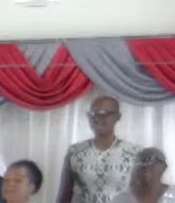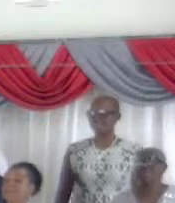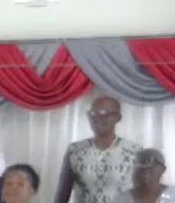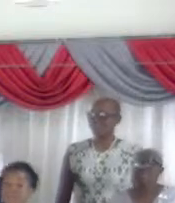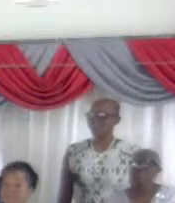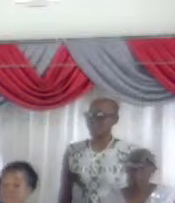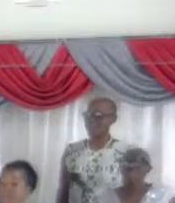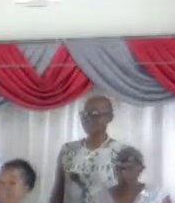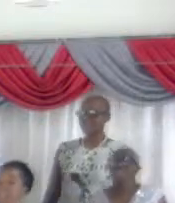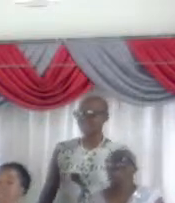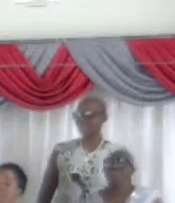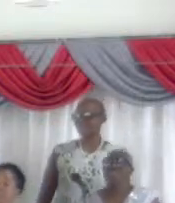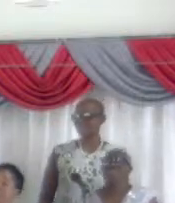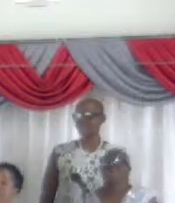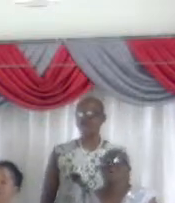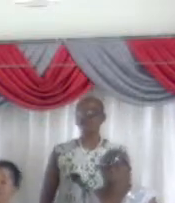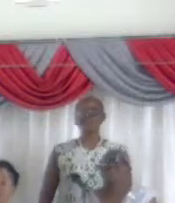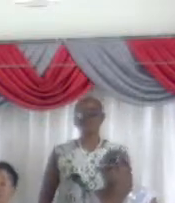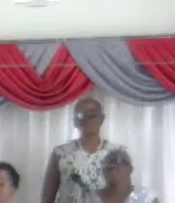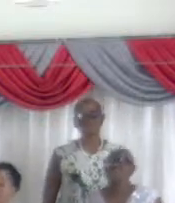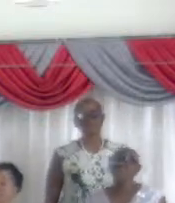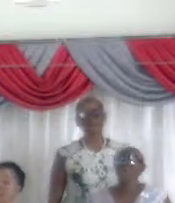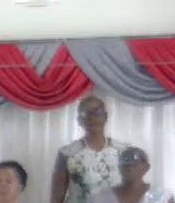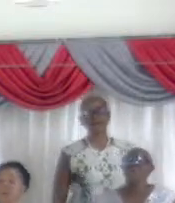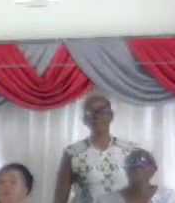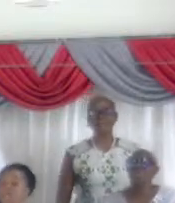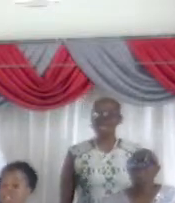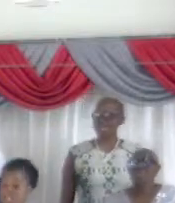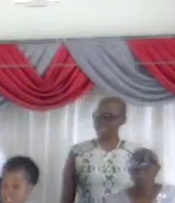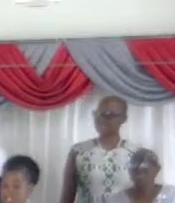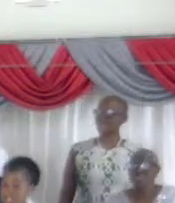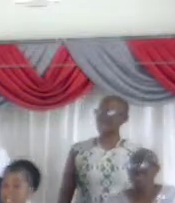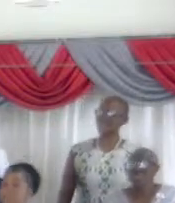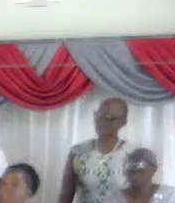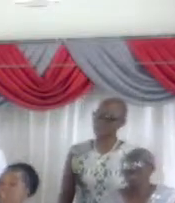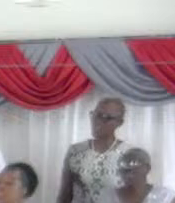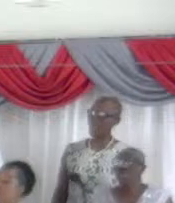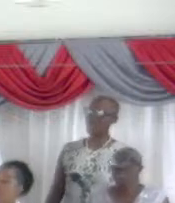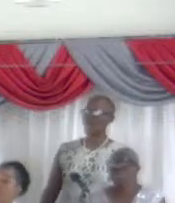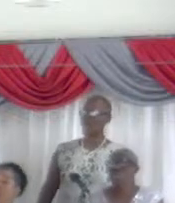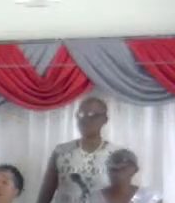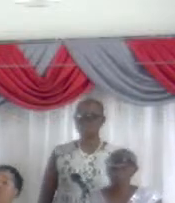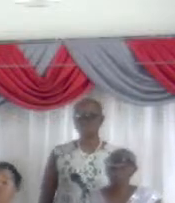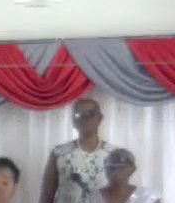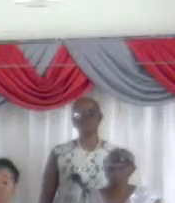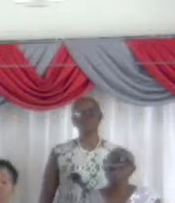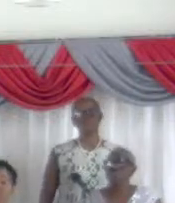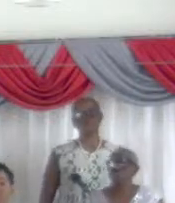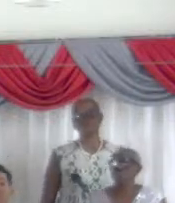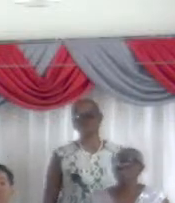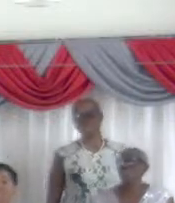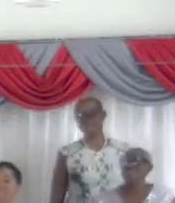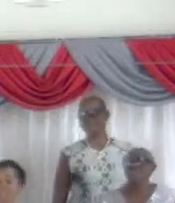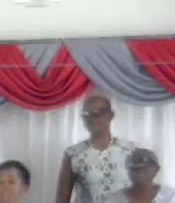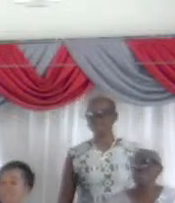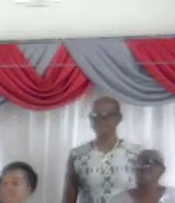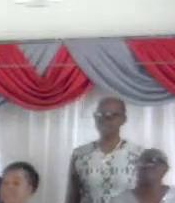today. For I shall recover it all. Yes, I rejoice